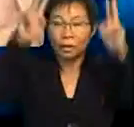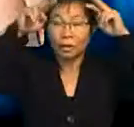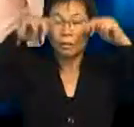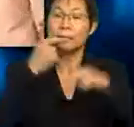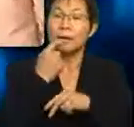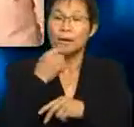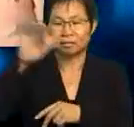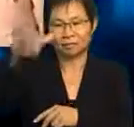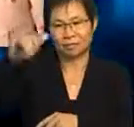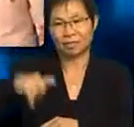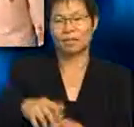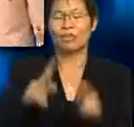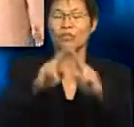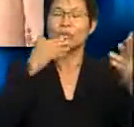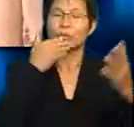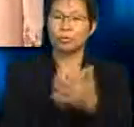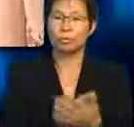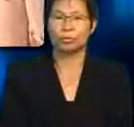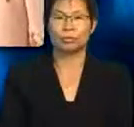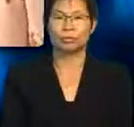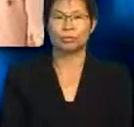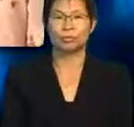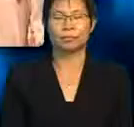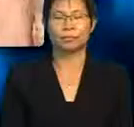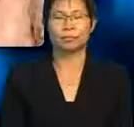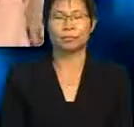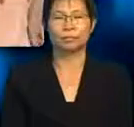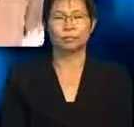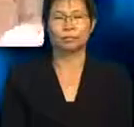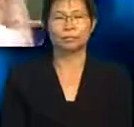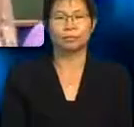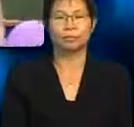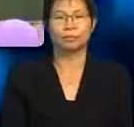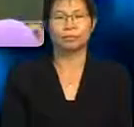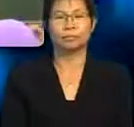Is this the rabbit's mouth? Yes. Very good.